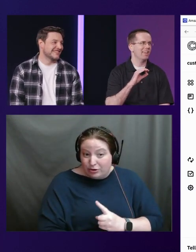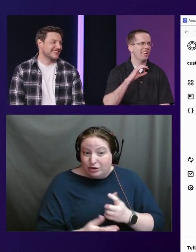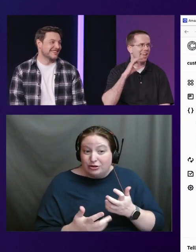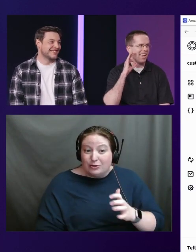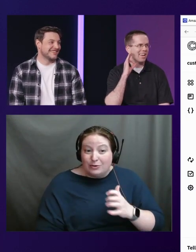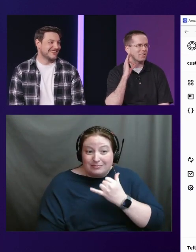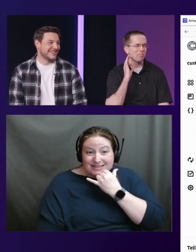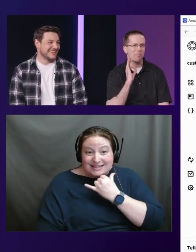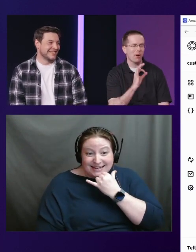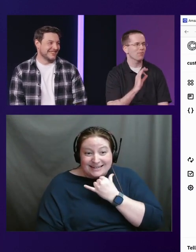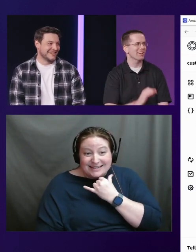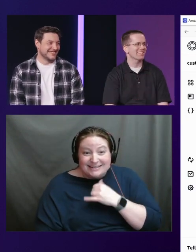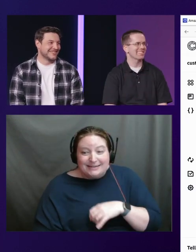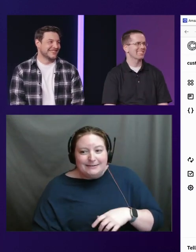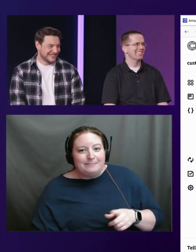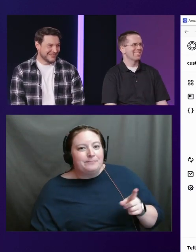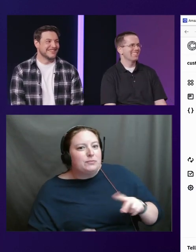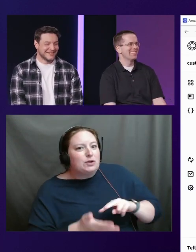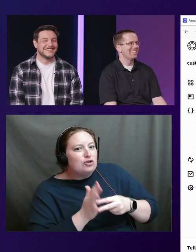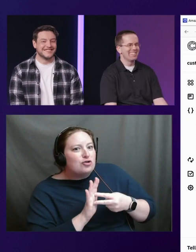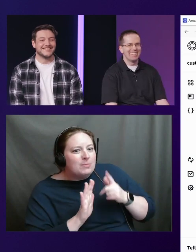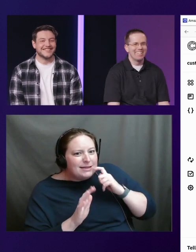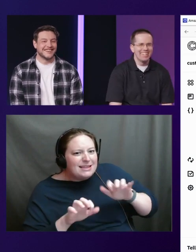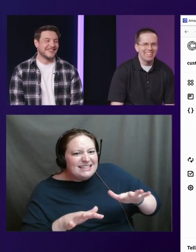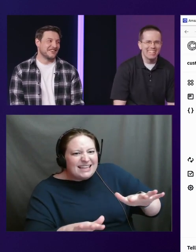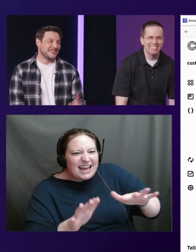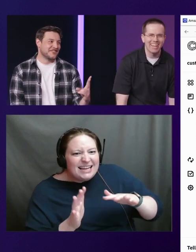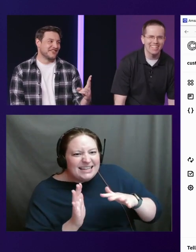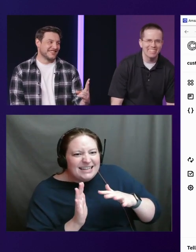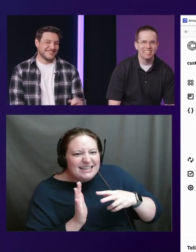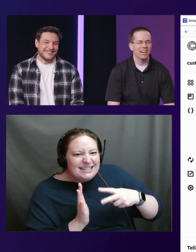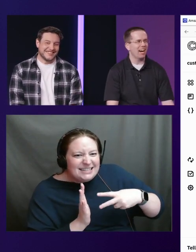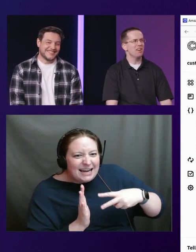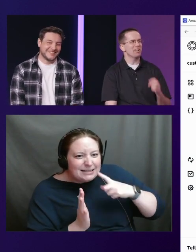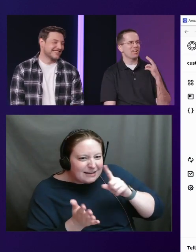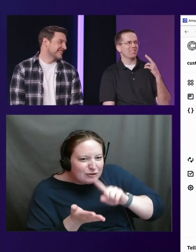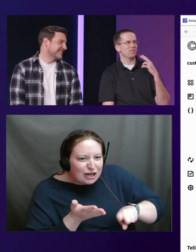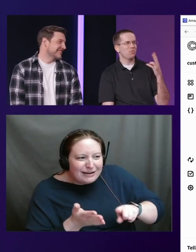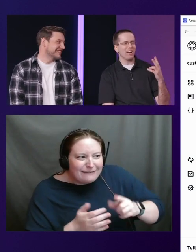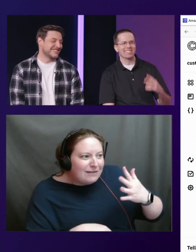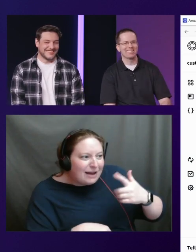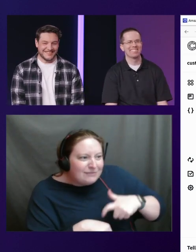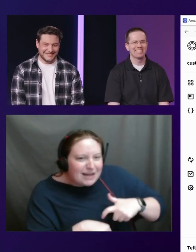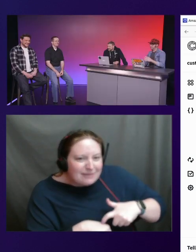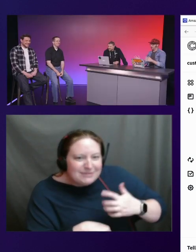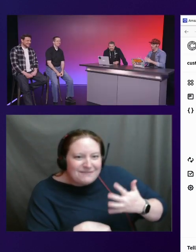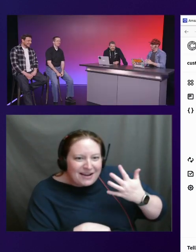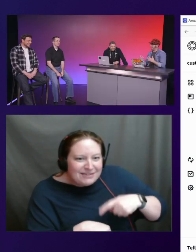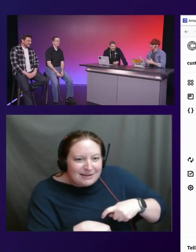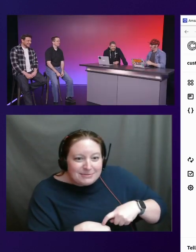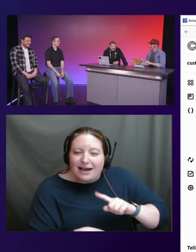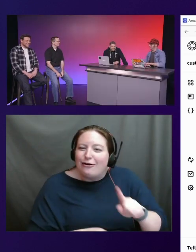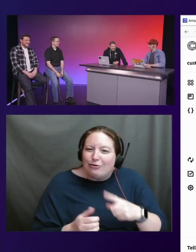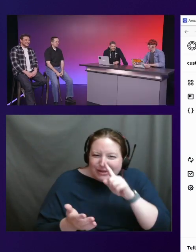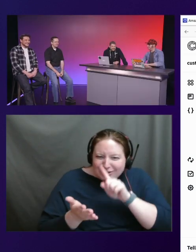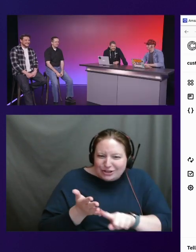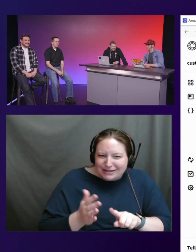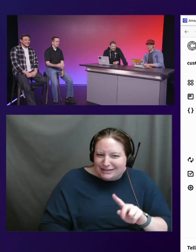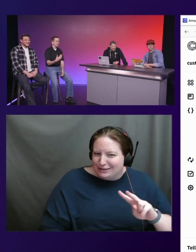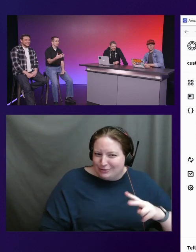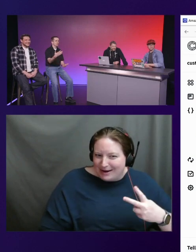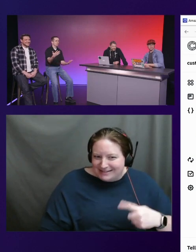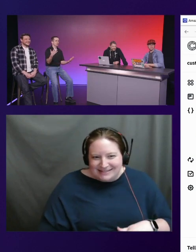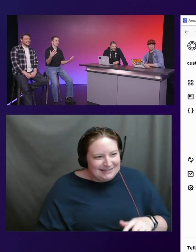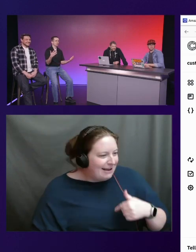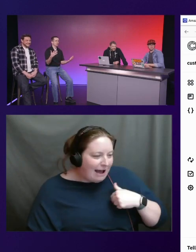you don't do the anxiety dance of perfect. checking 5 different times? Exactly. Different browsers. I only checked it twice. Totally not what I do either.